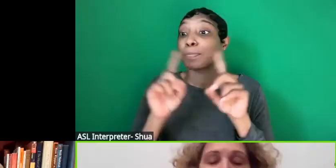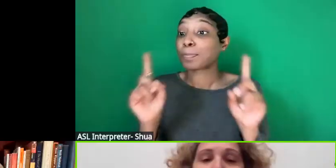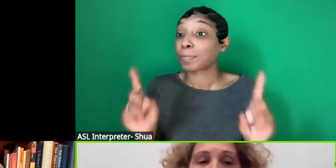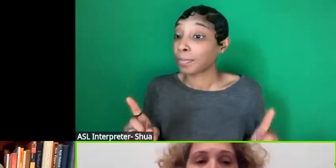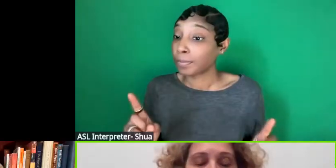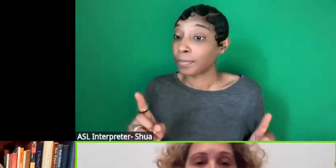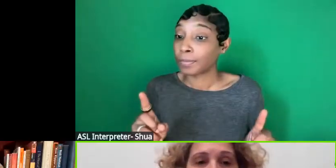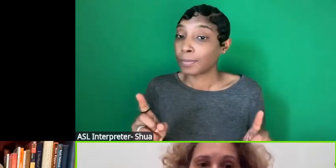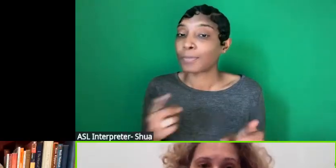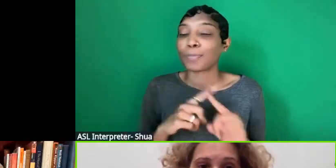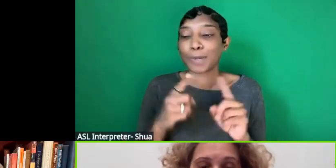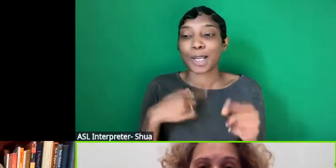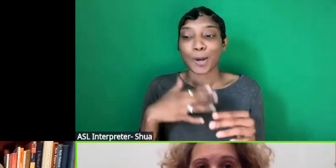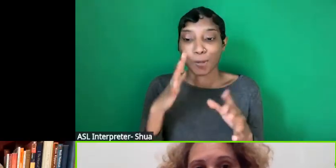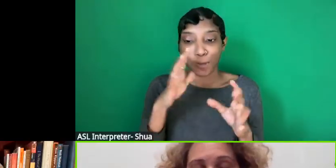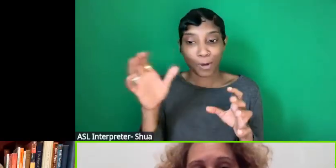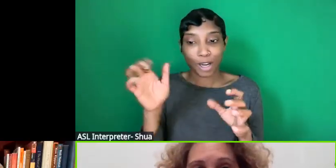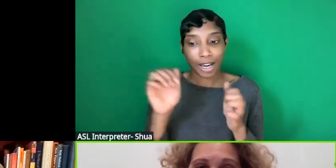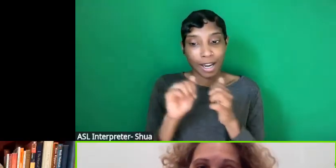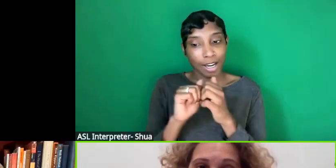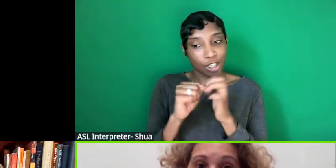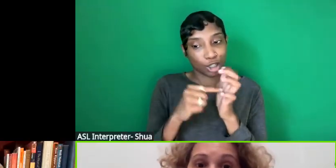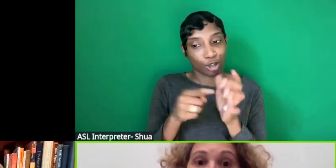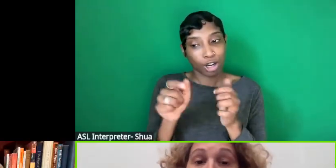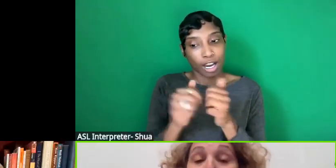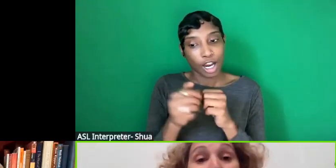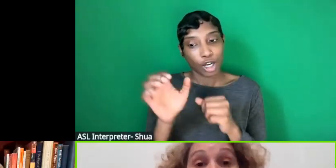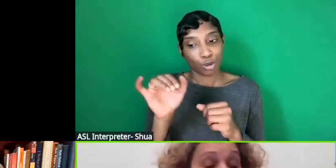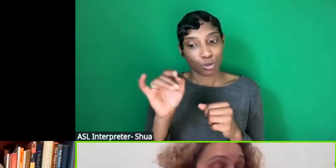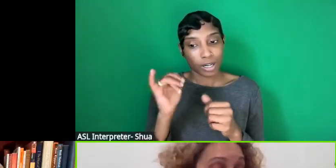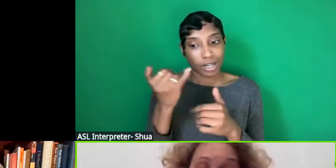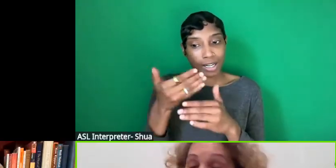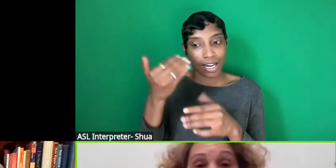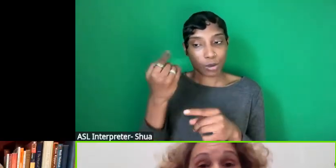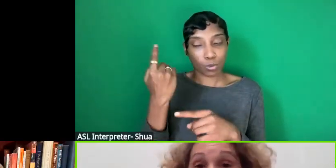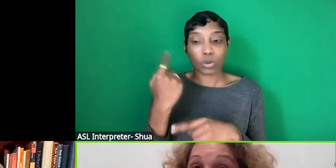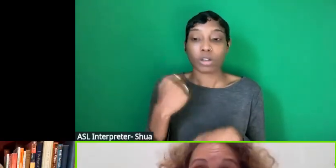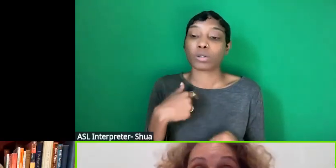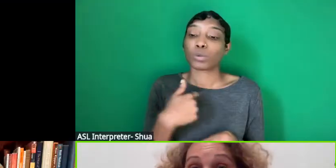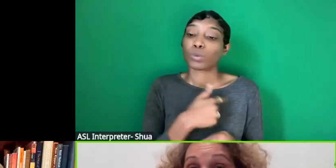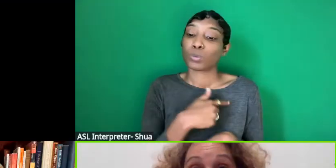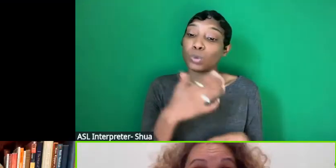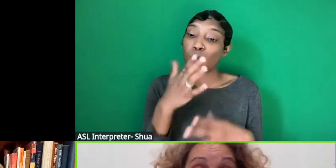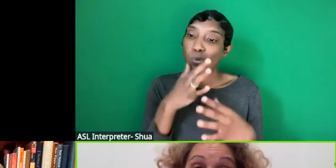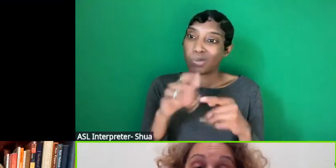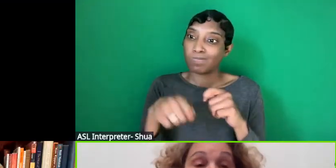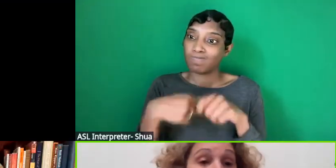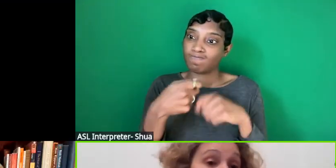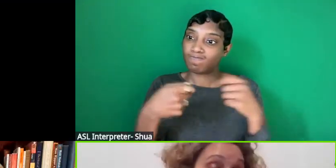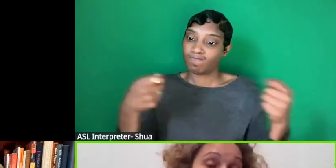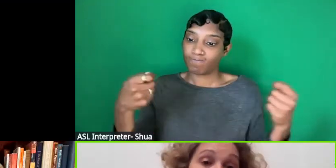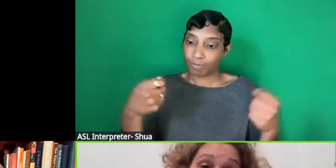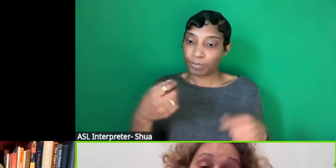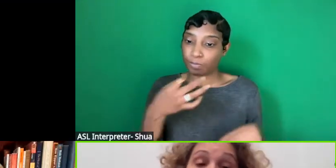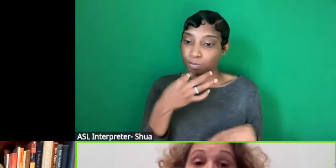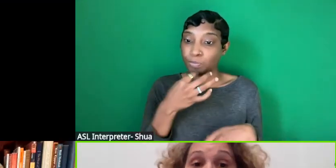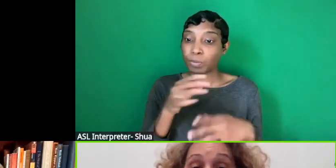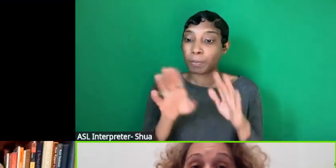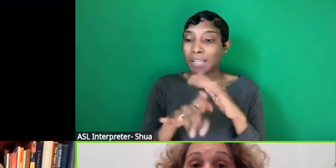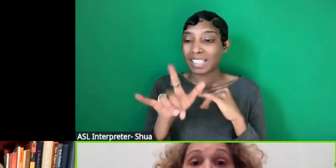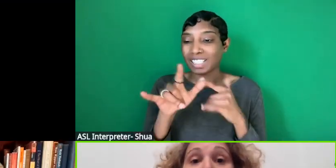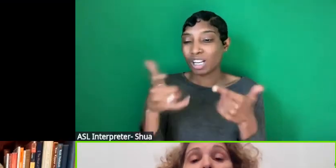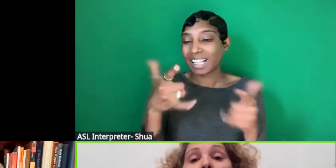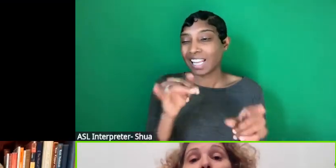actually, yeah, I'll show you how to do it on the last one as we're kind of closing out. But basically, you're just going to let that dry at room temperature in a warm,